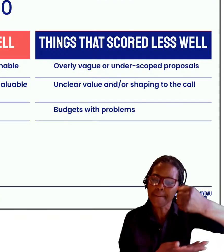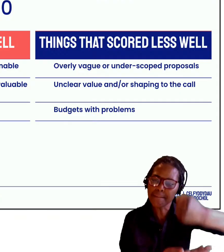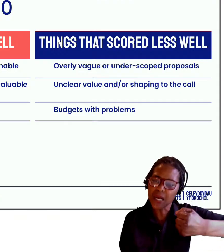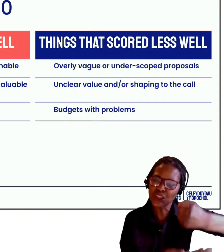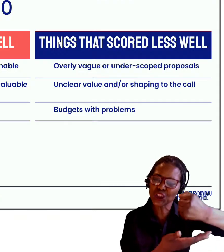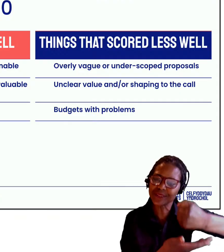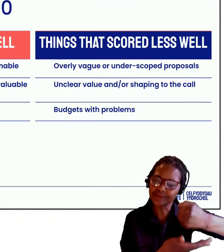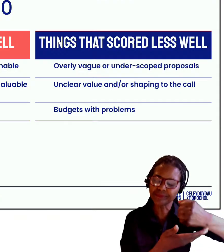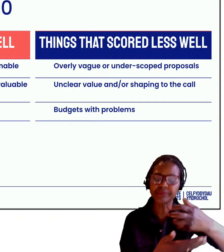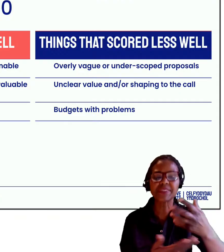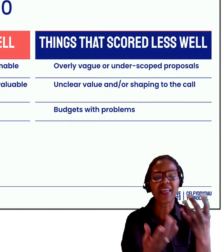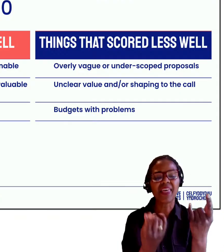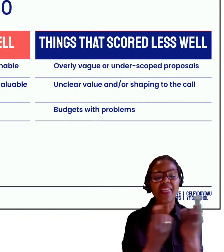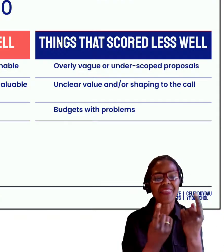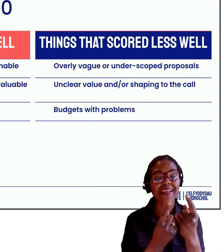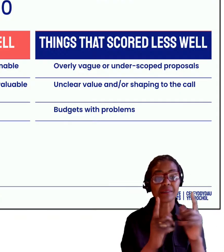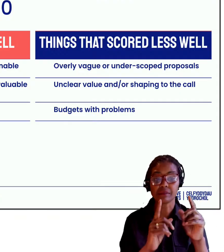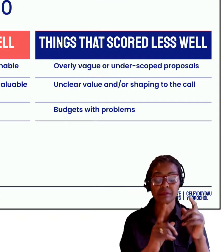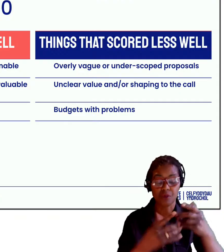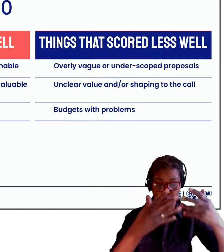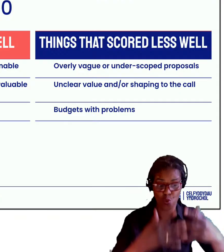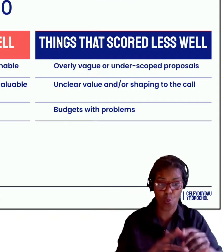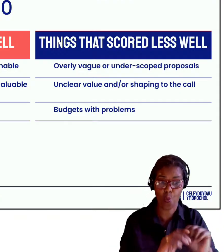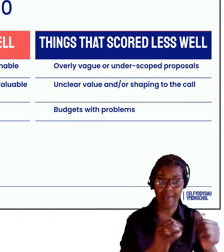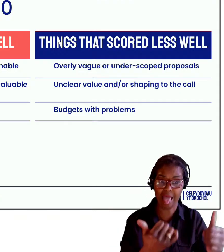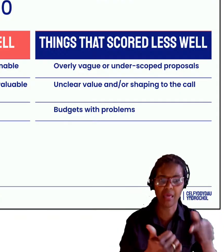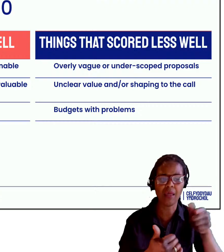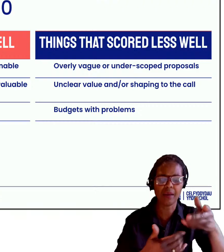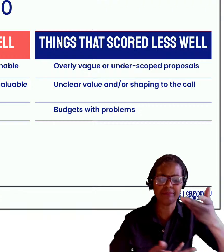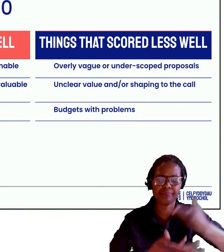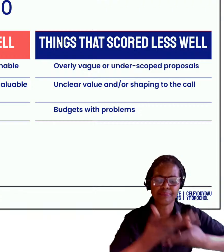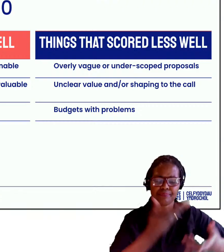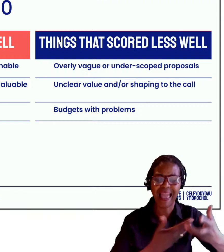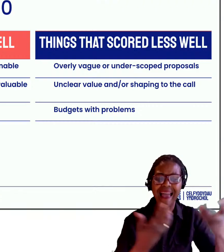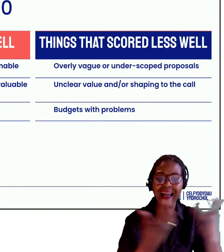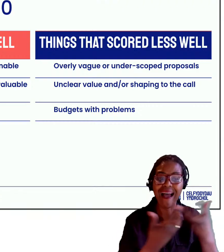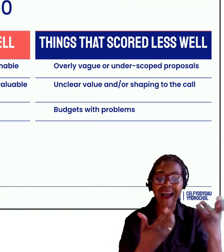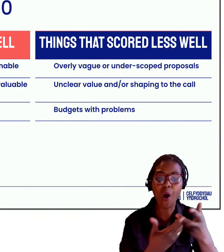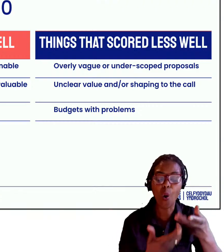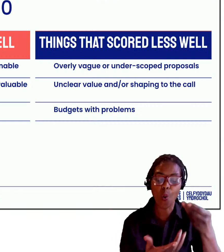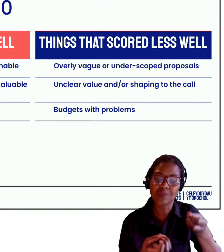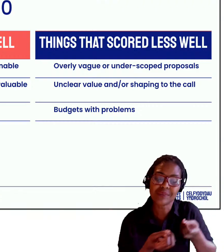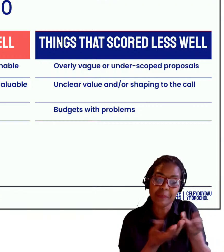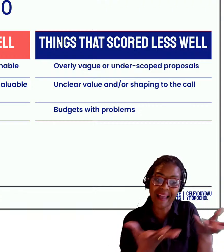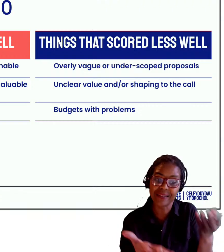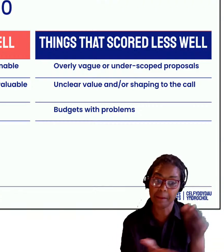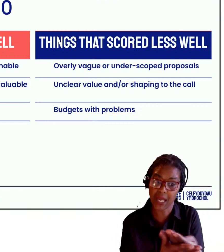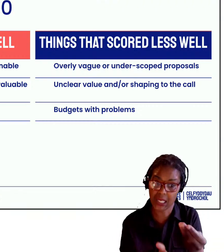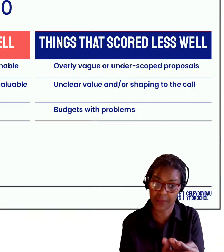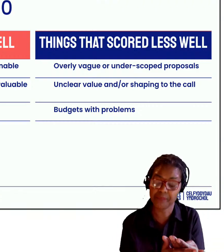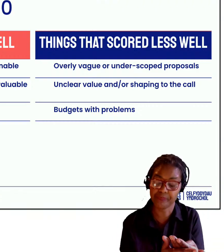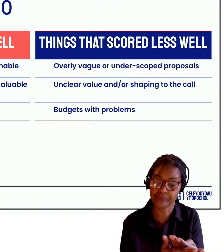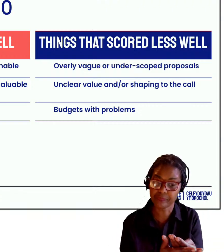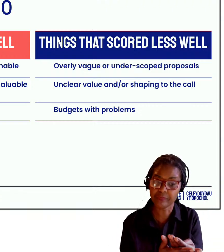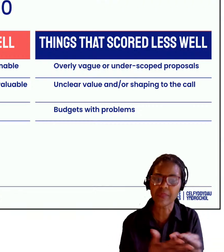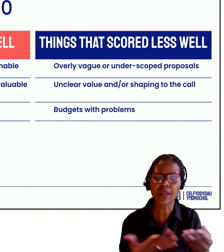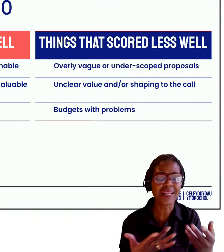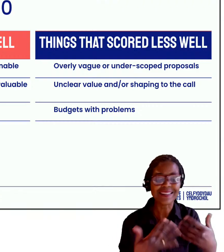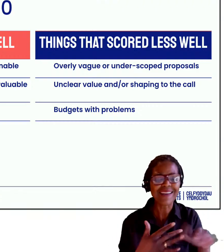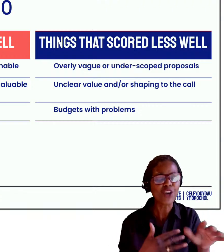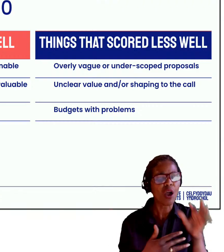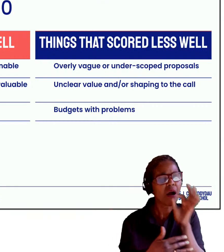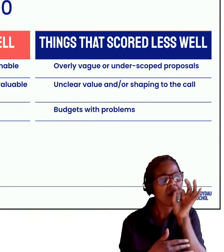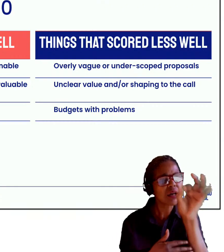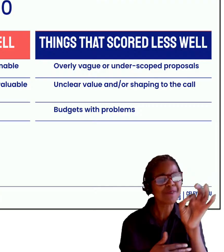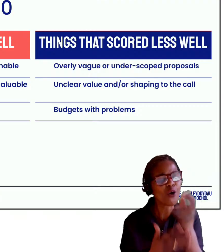and applicants outlined clearly how they would spend the time and the funds. We didn't ask for a huge amount of information in